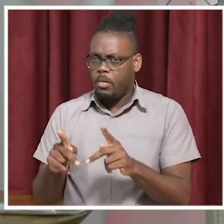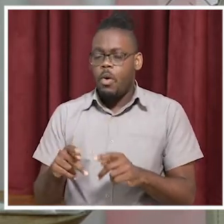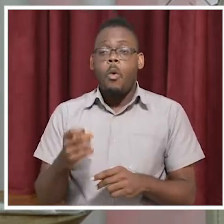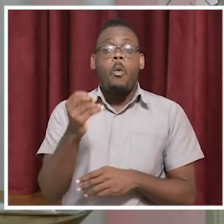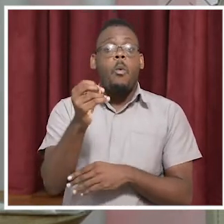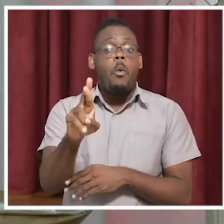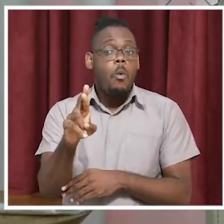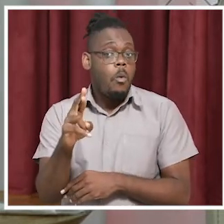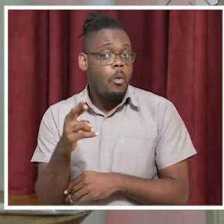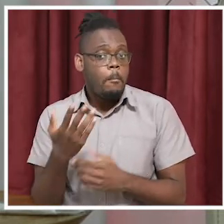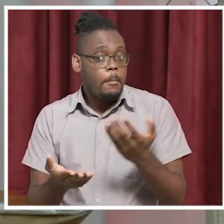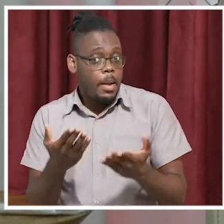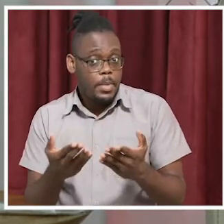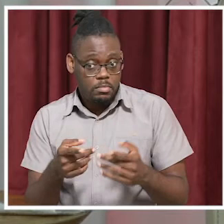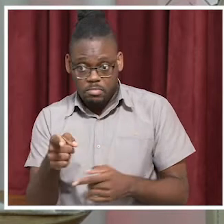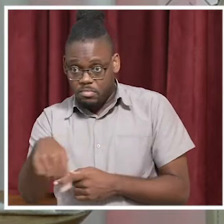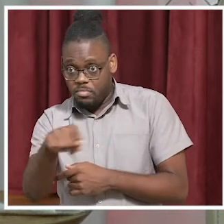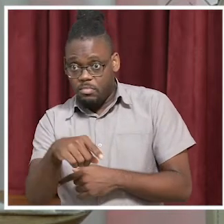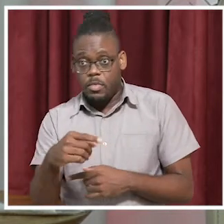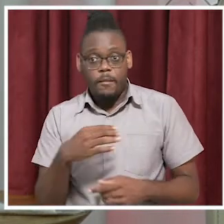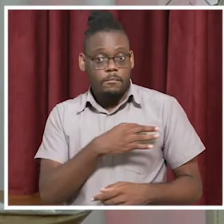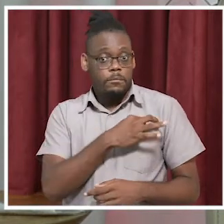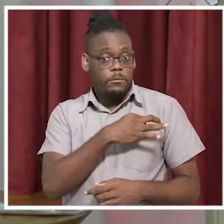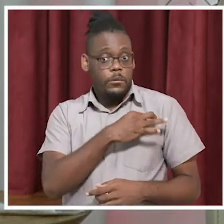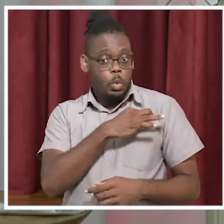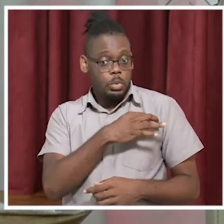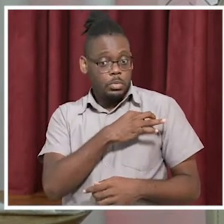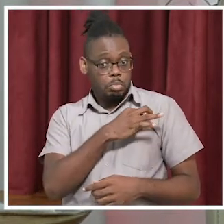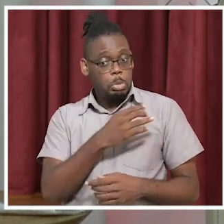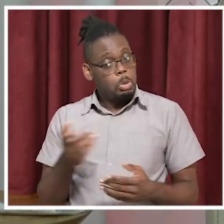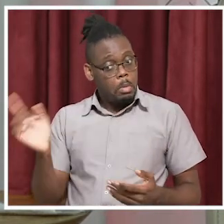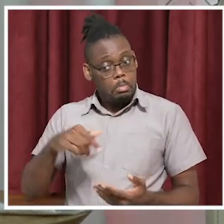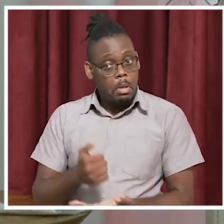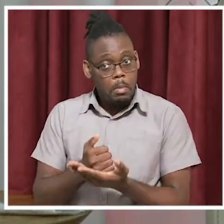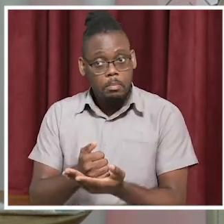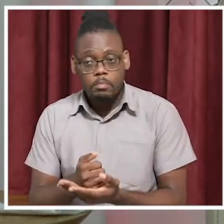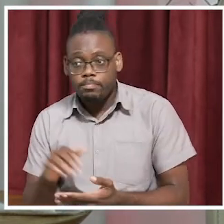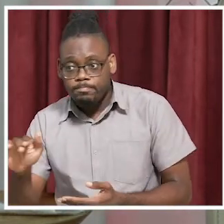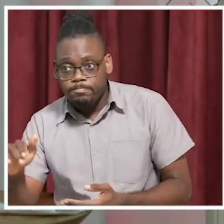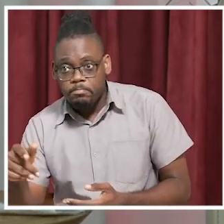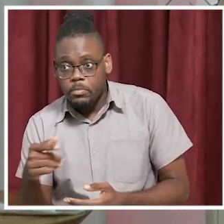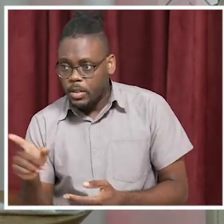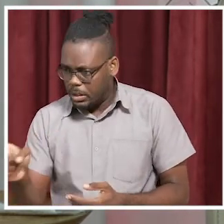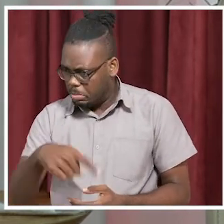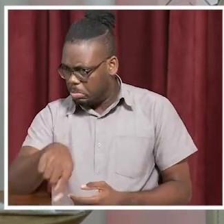in need of services under the division, all of this can be done online and through telephone as well as in